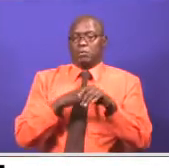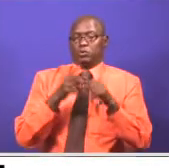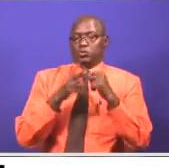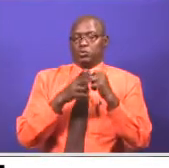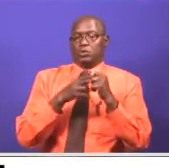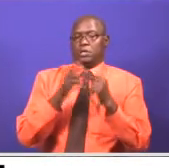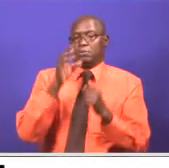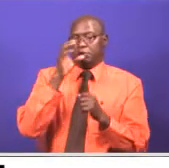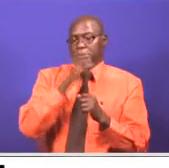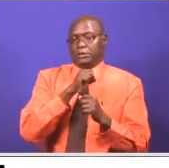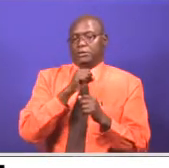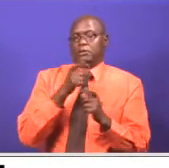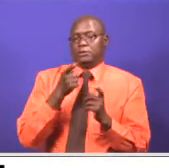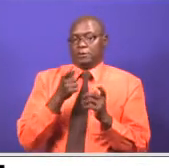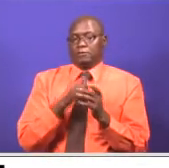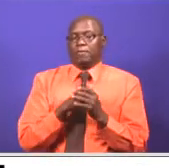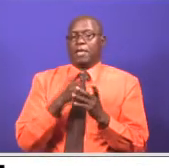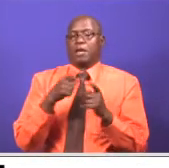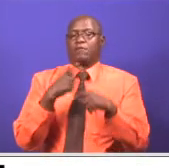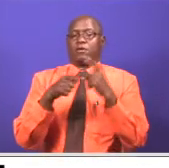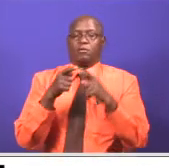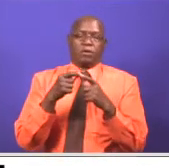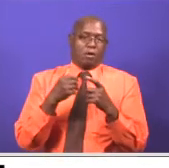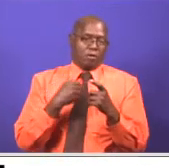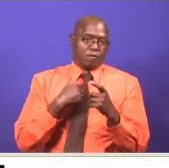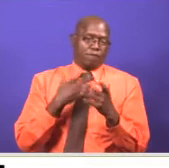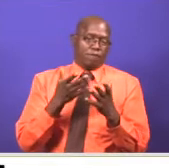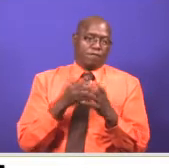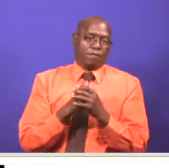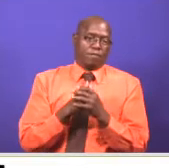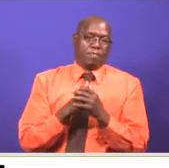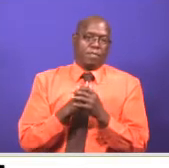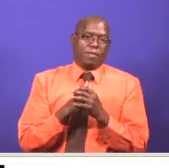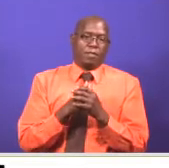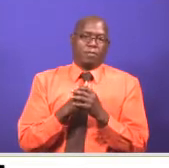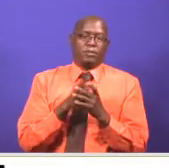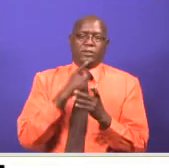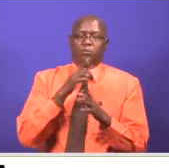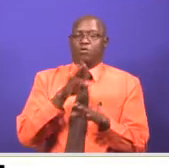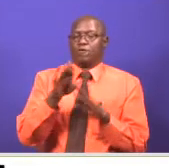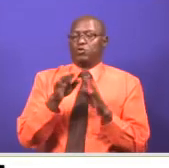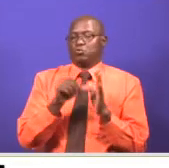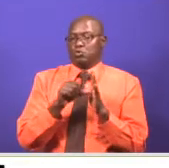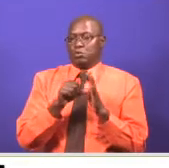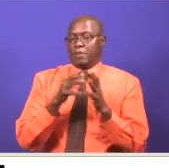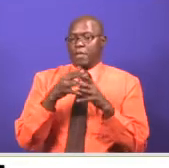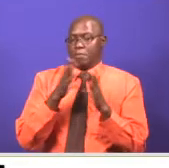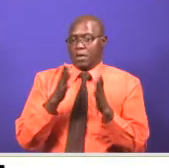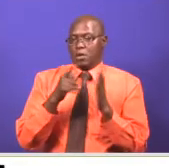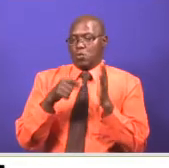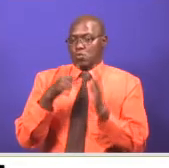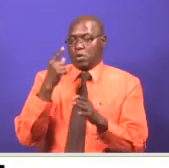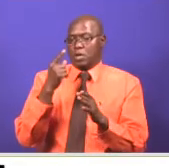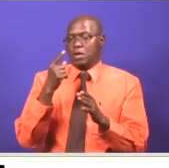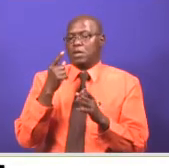Monday, Woods said that he had developed plantar fasciitis, pain in the base of his foot. The American won the event, which takes place